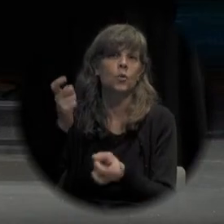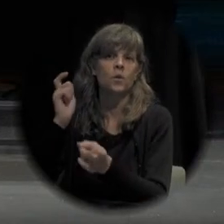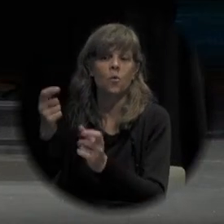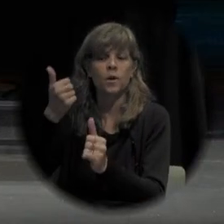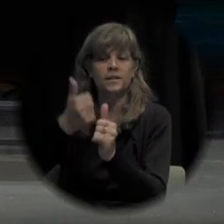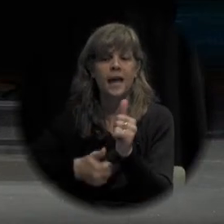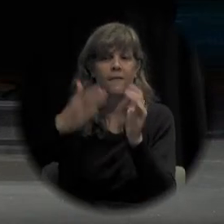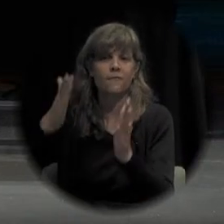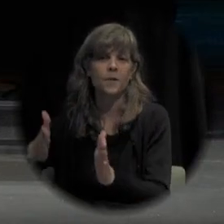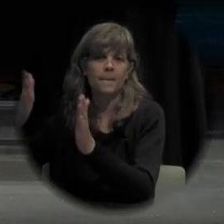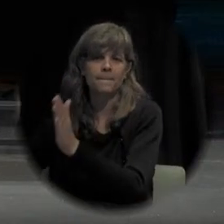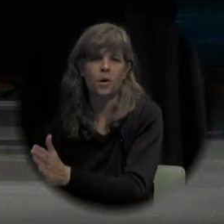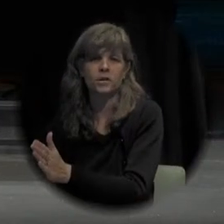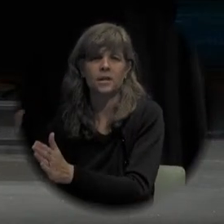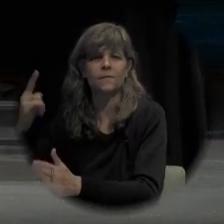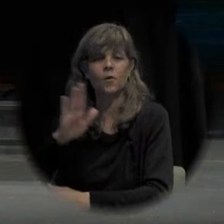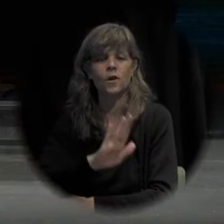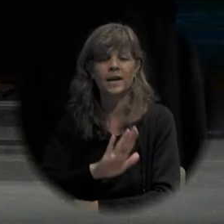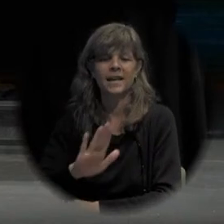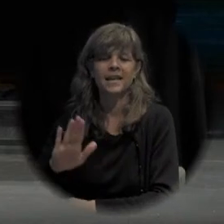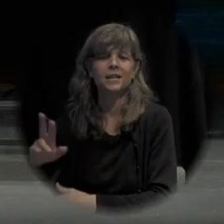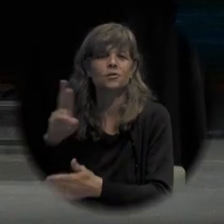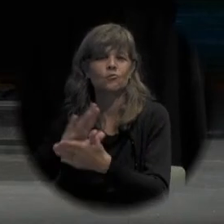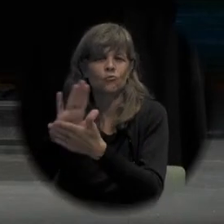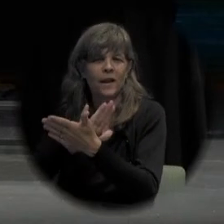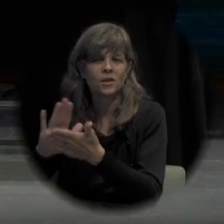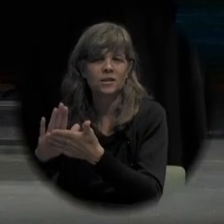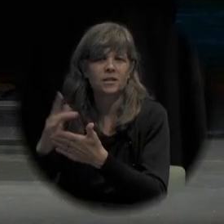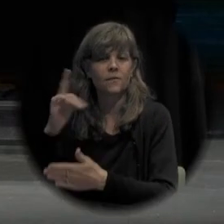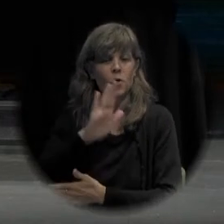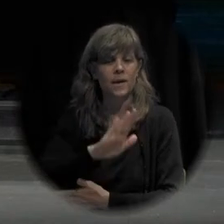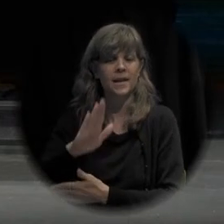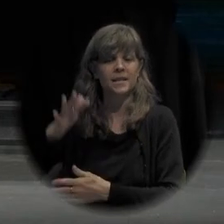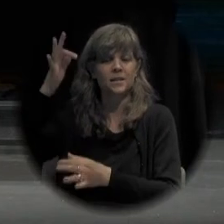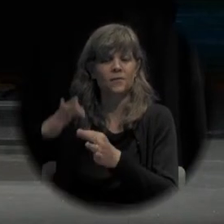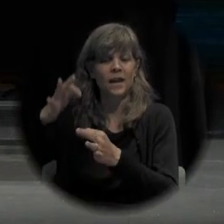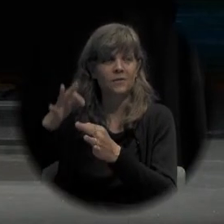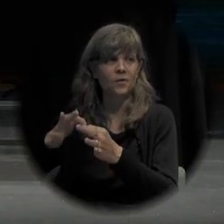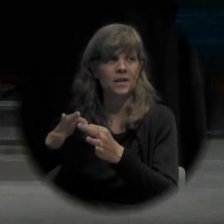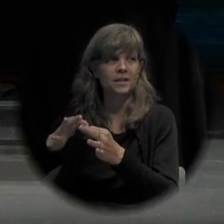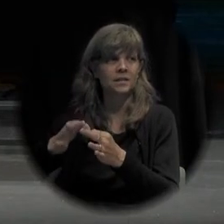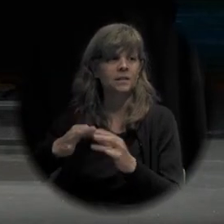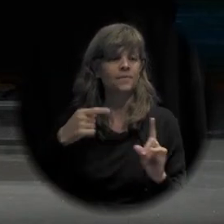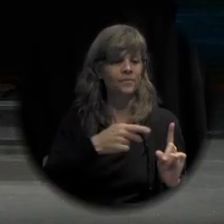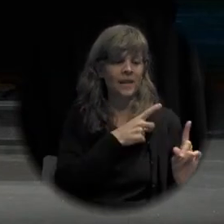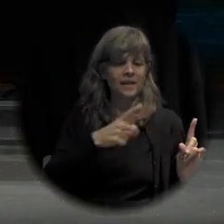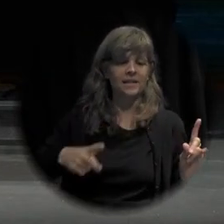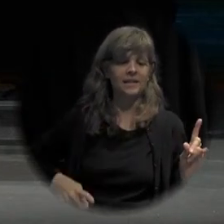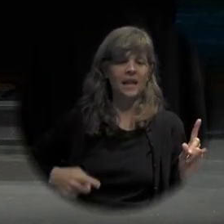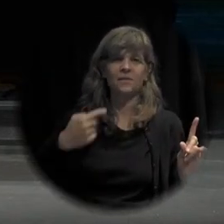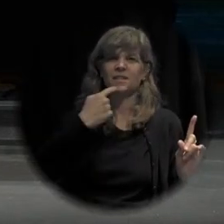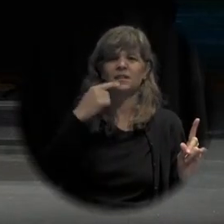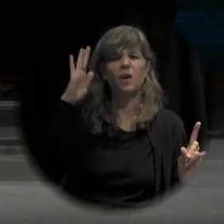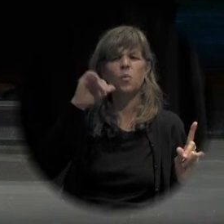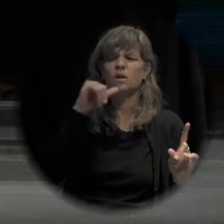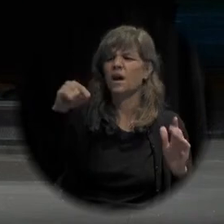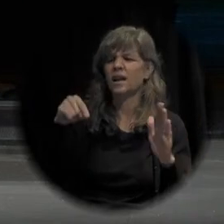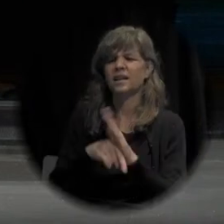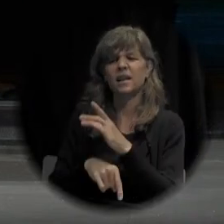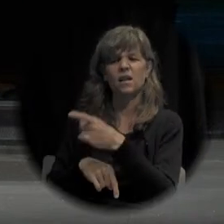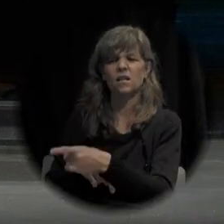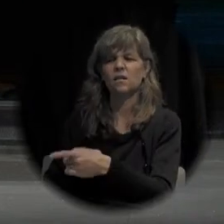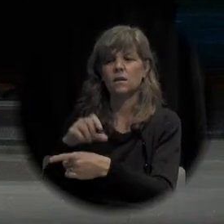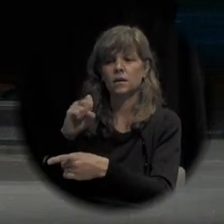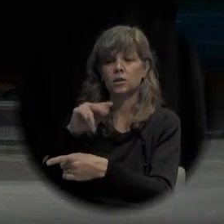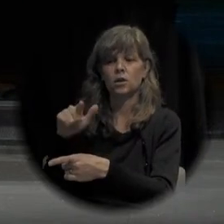Lord gave you into my hand today, and I would not put out my hand against the Lord's anointed. What's he saying? I'm going to have to trust God, not